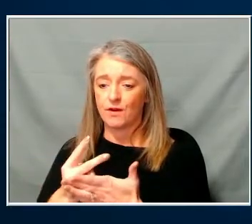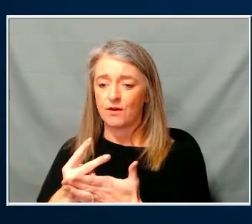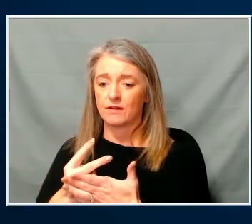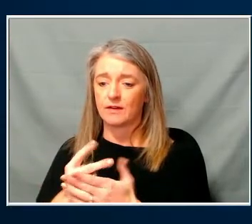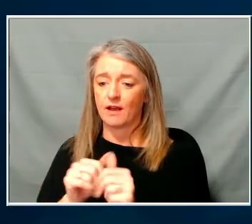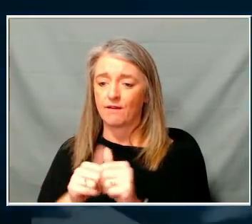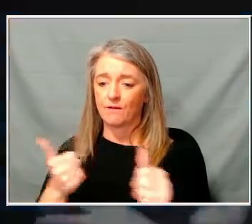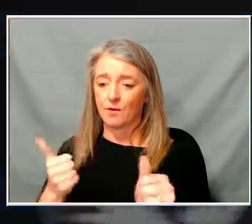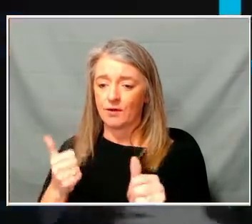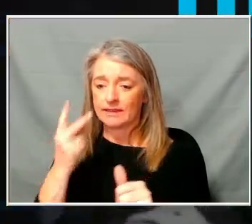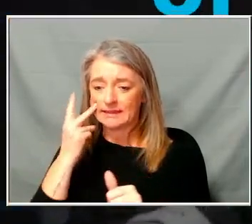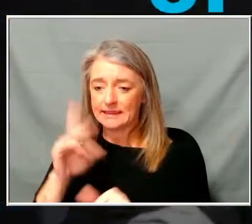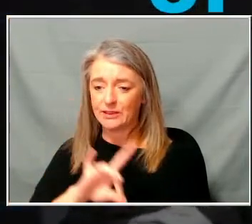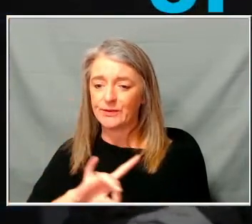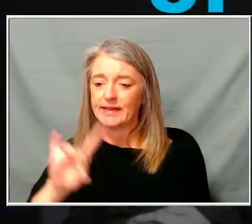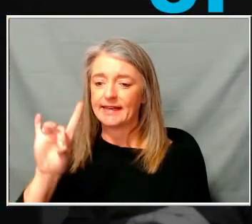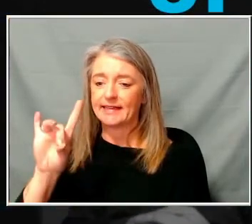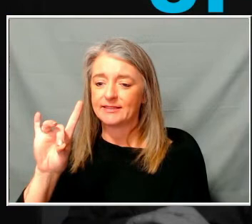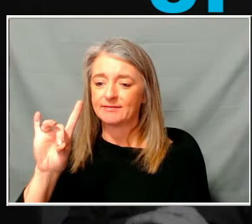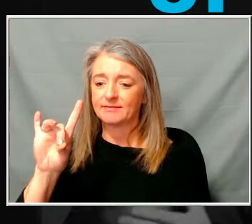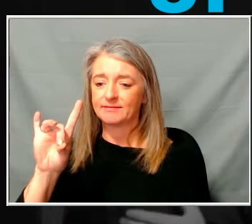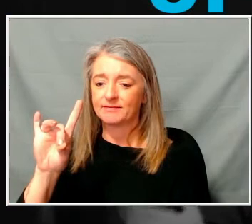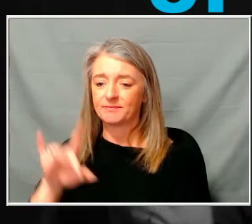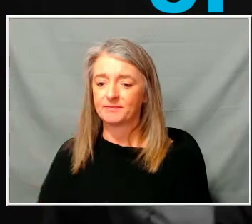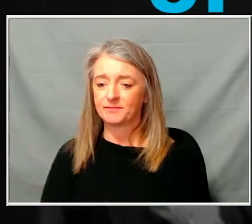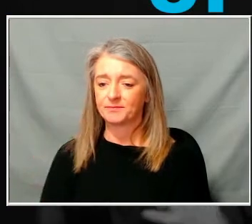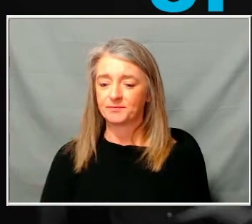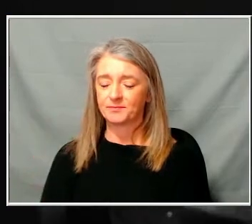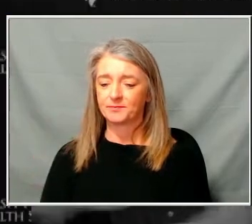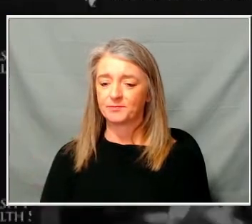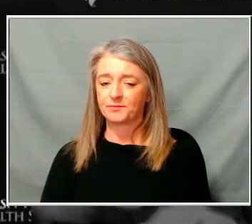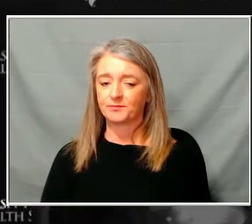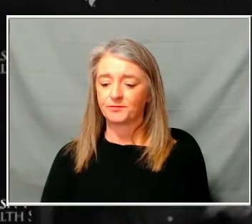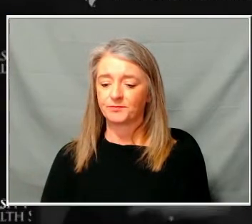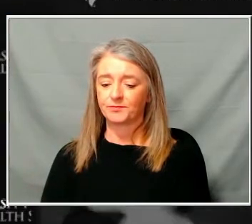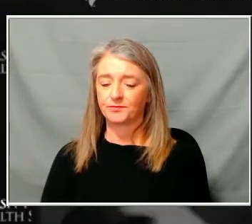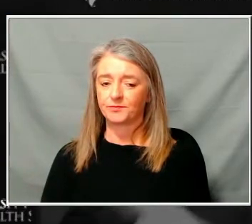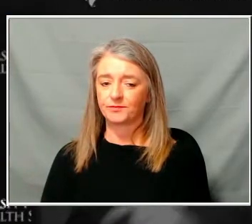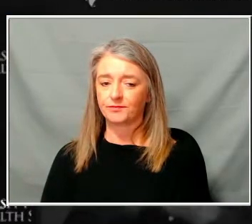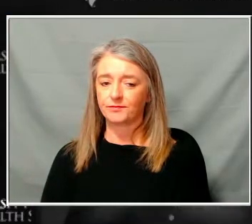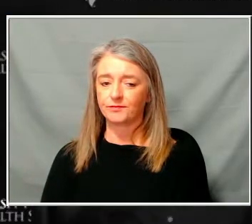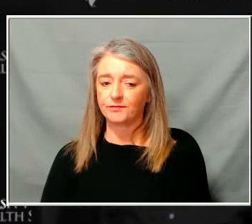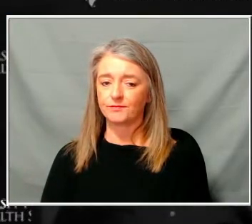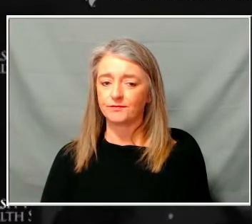you at 8. Subscribe to our Morning Medical Update and Open